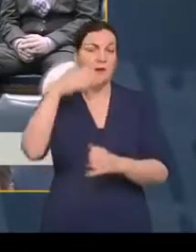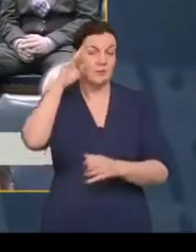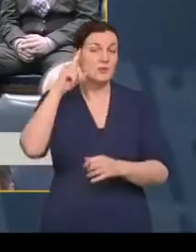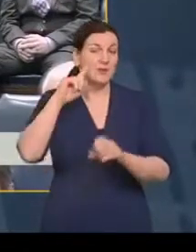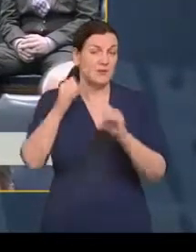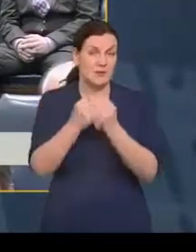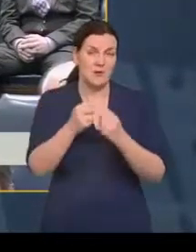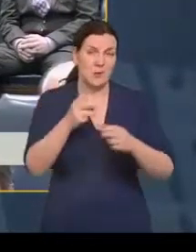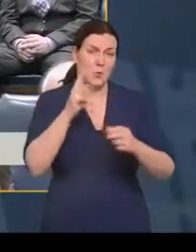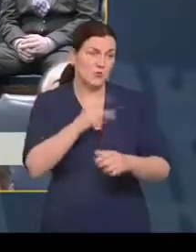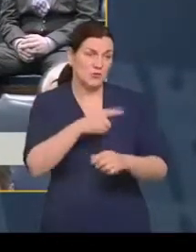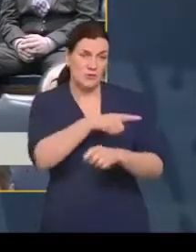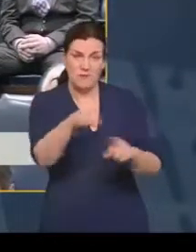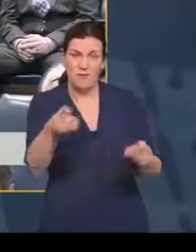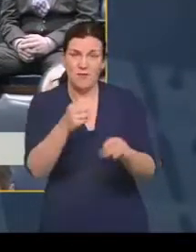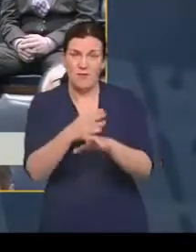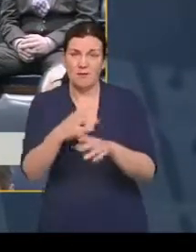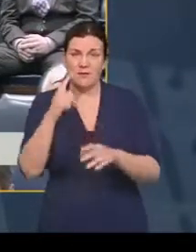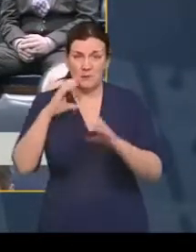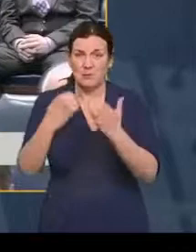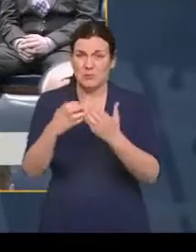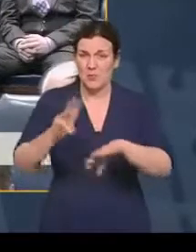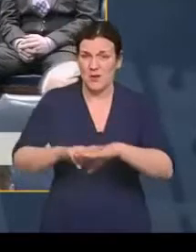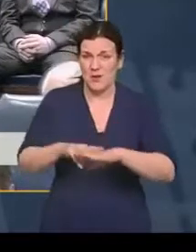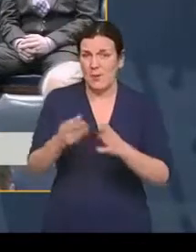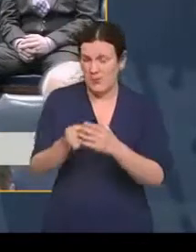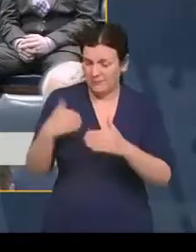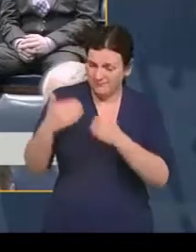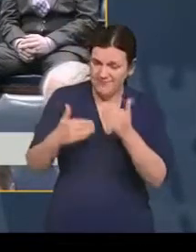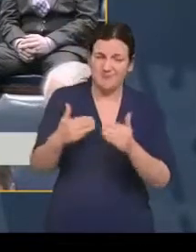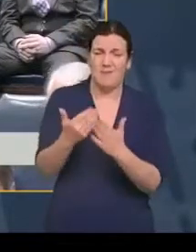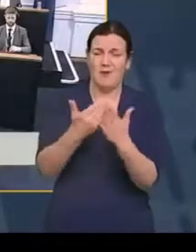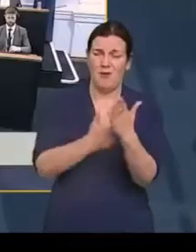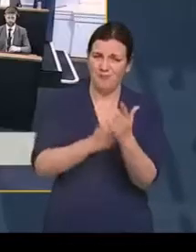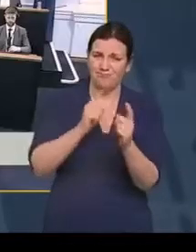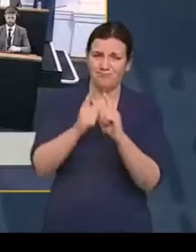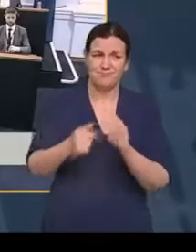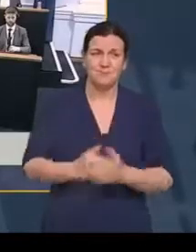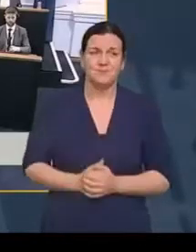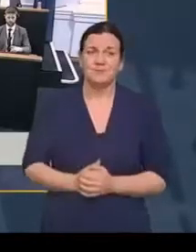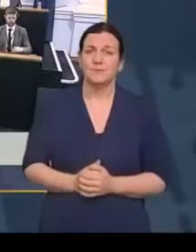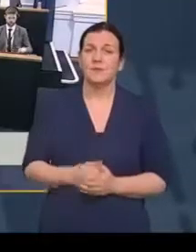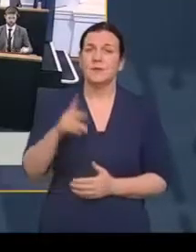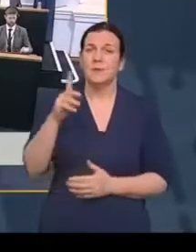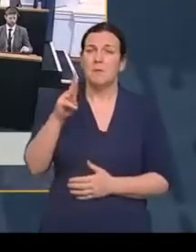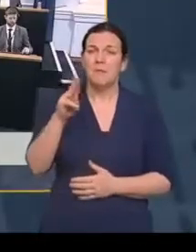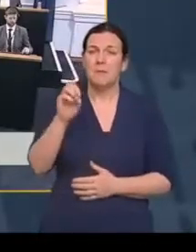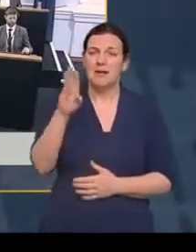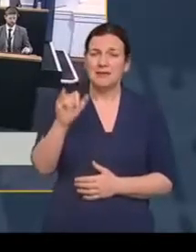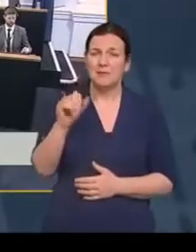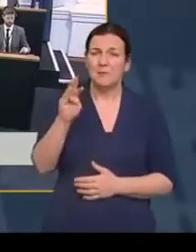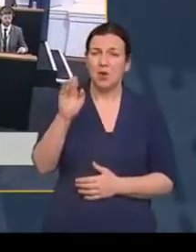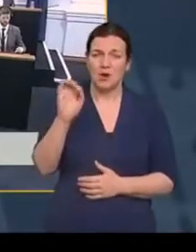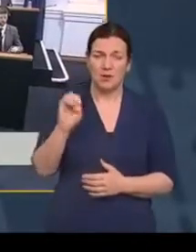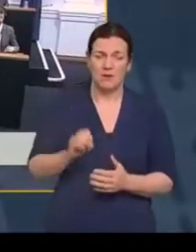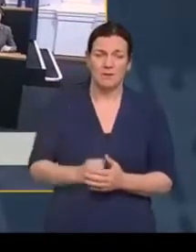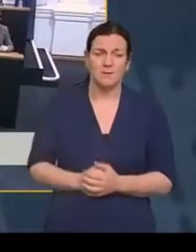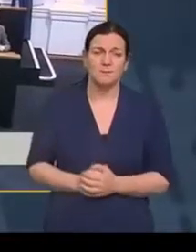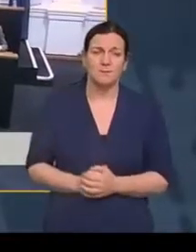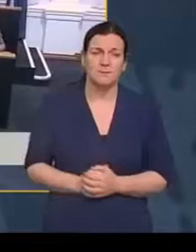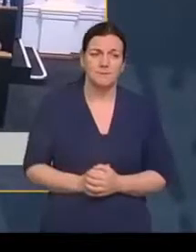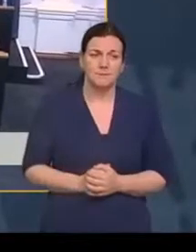Deaf Society, and wish everybody in the deaf community well with this as it proceeds into law. Thank you. Senator Paddy Burke.